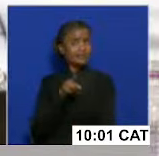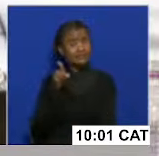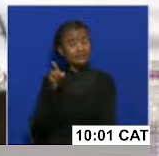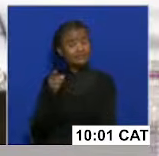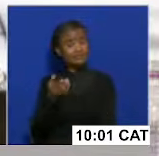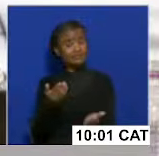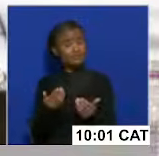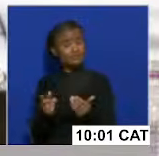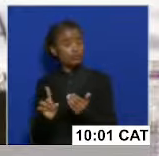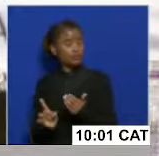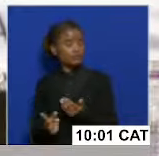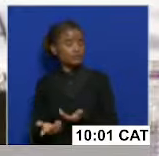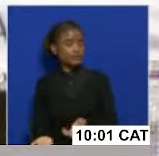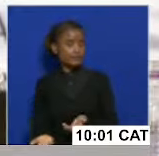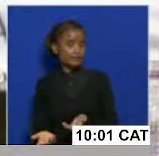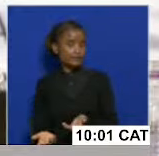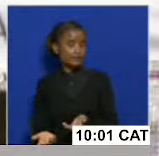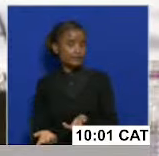information?